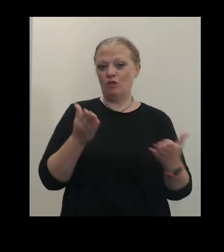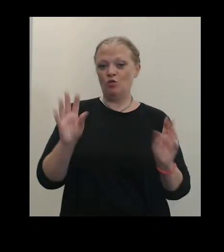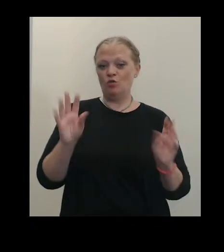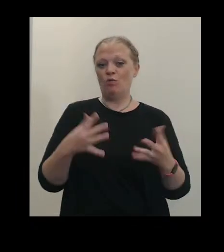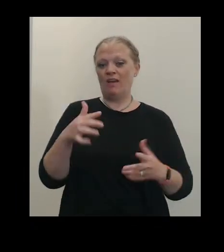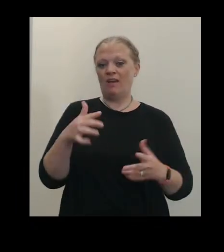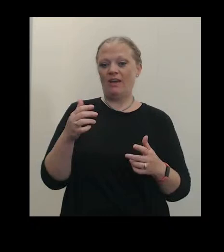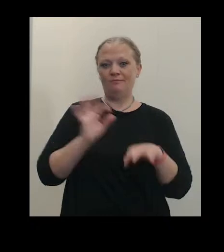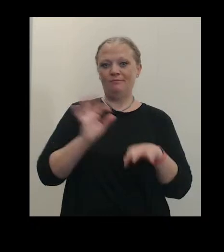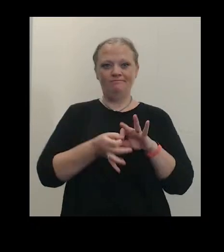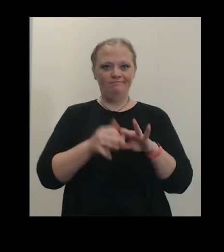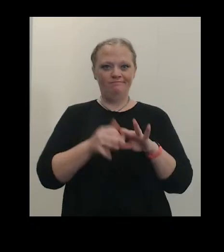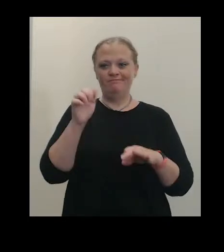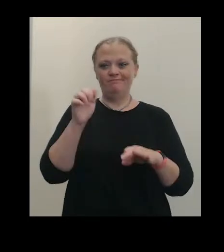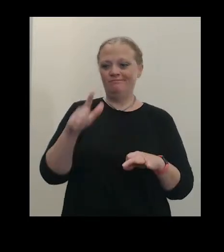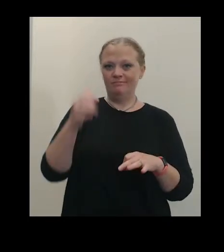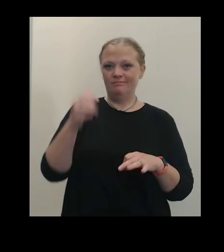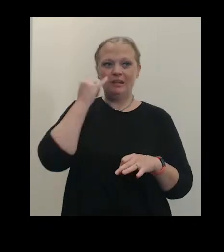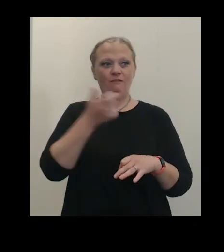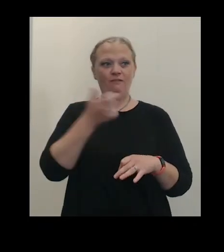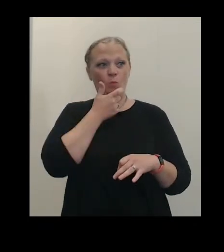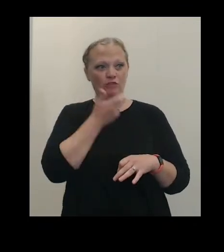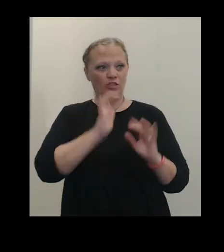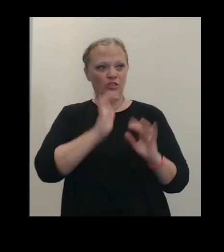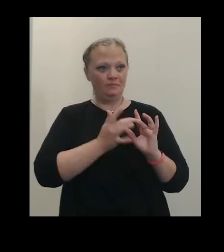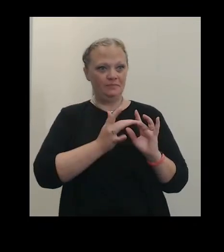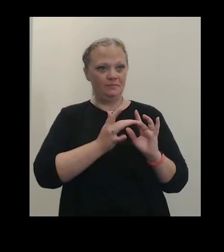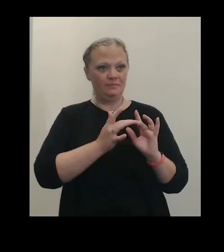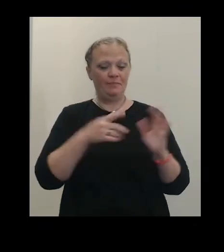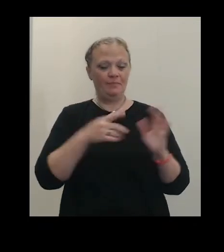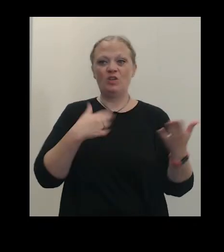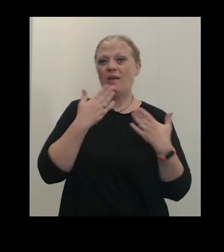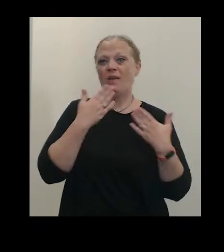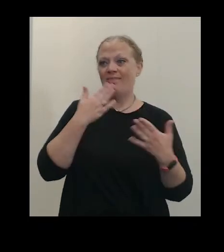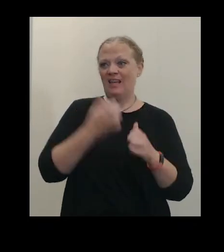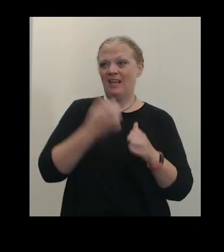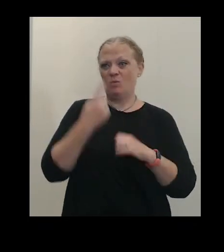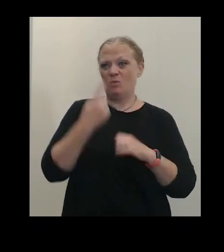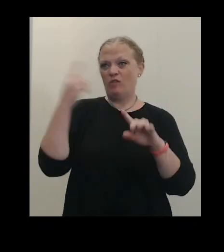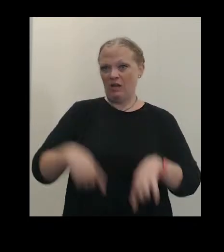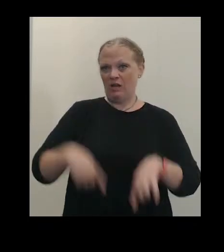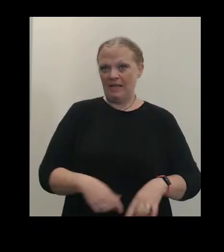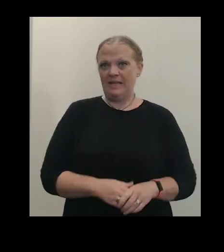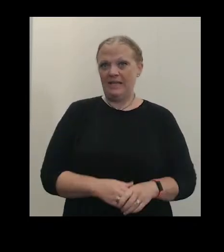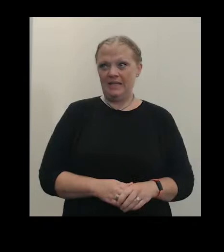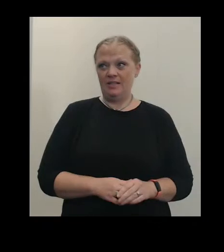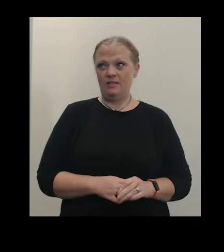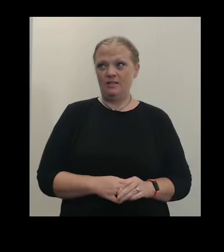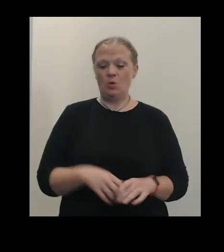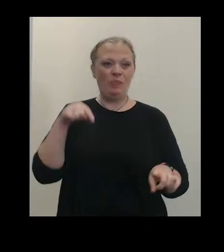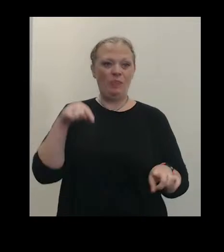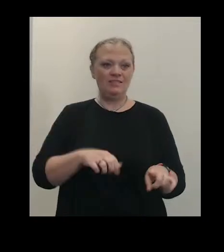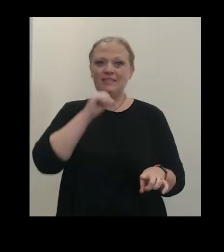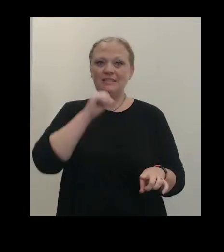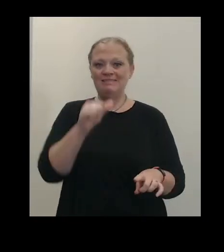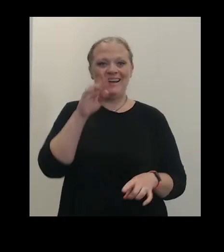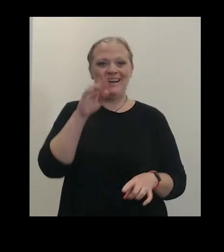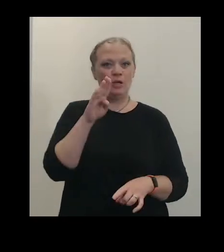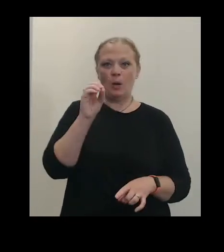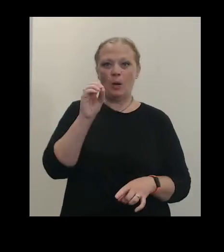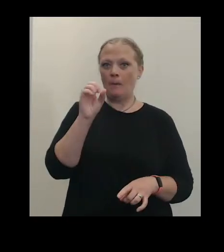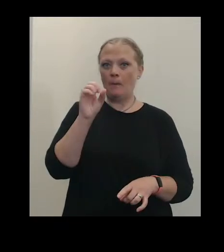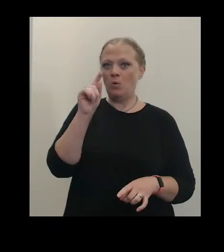American Sign Language to those who may be watching online. And I thank everyone for being here. This is not a booster, as